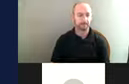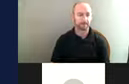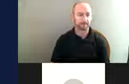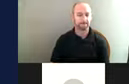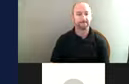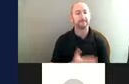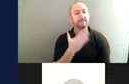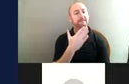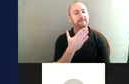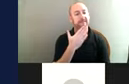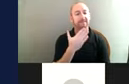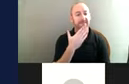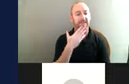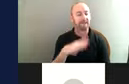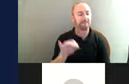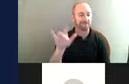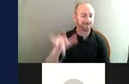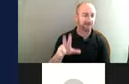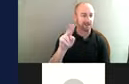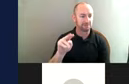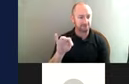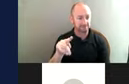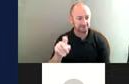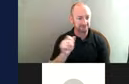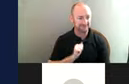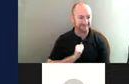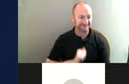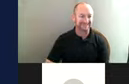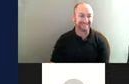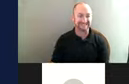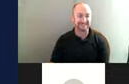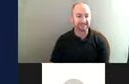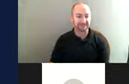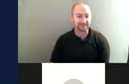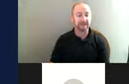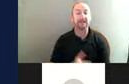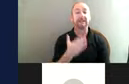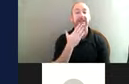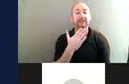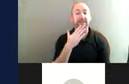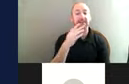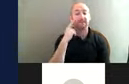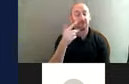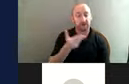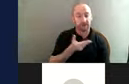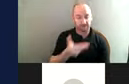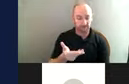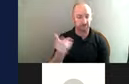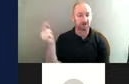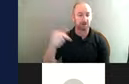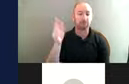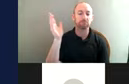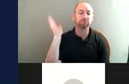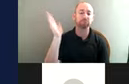Thanks, Bill. I just had to find my button to unmute myself. So thank you guys for inviting me in to talk with you